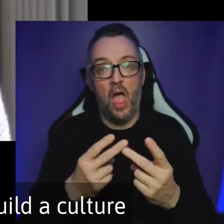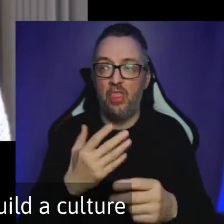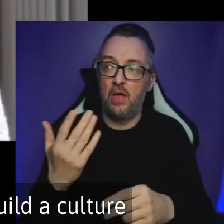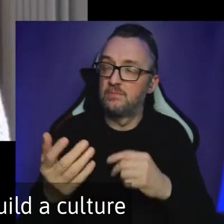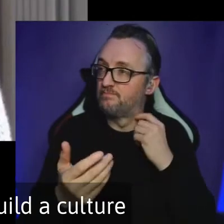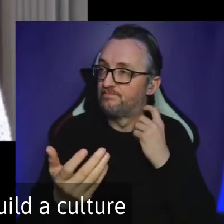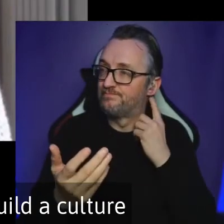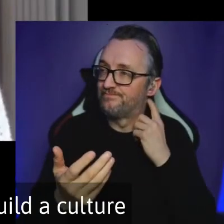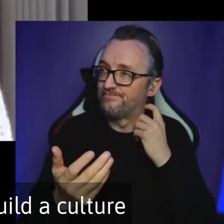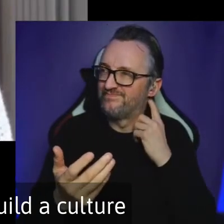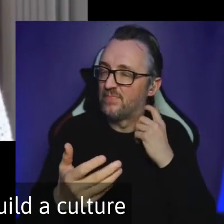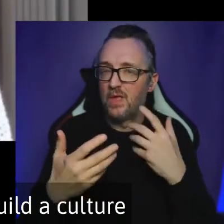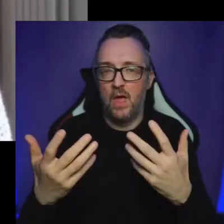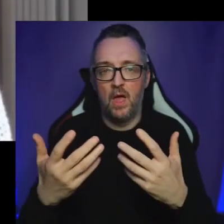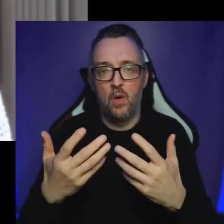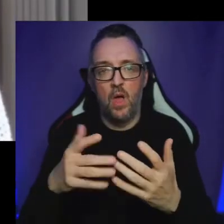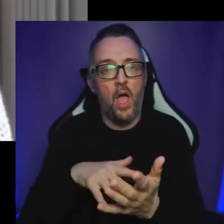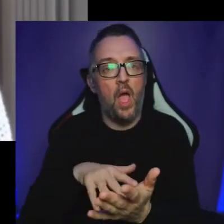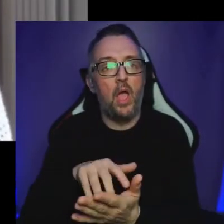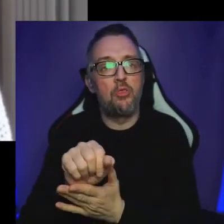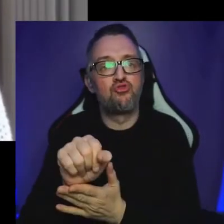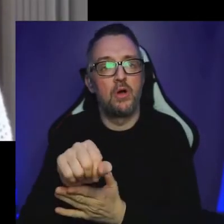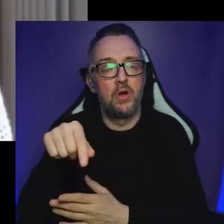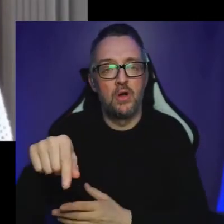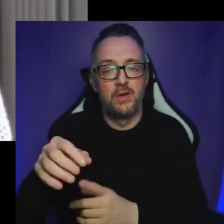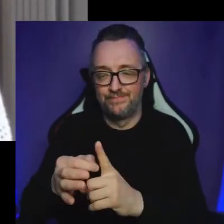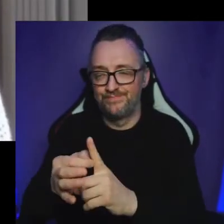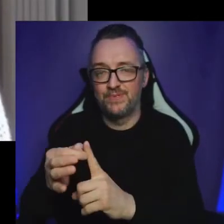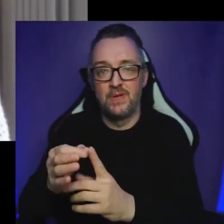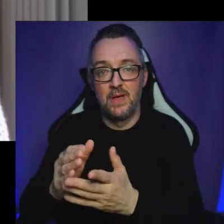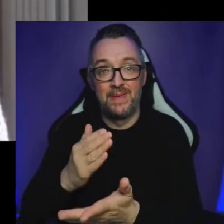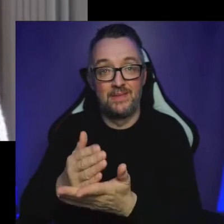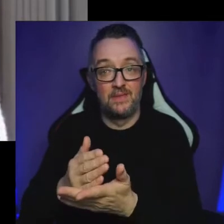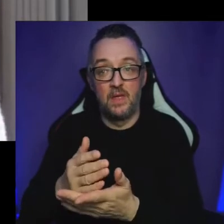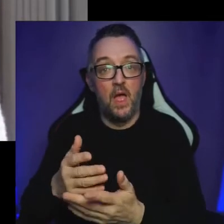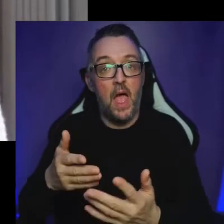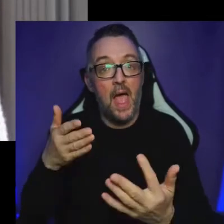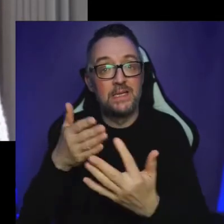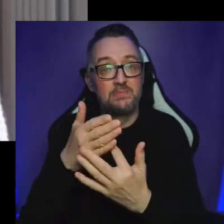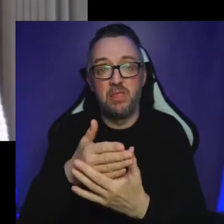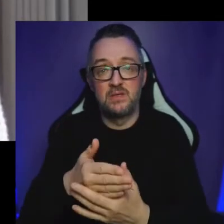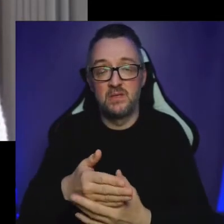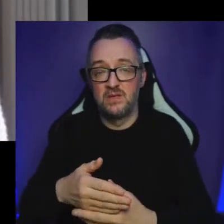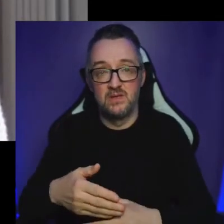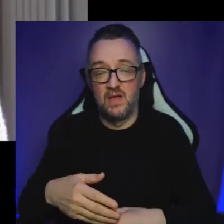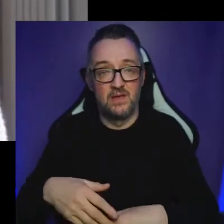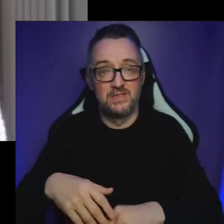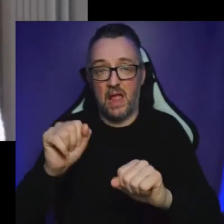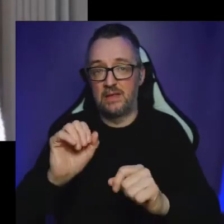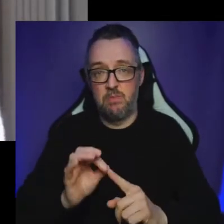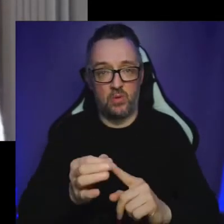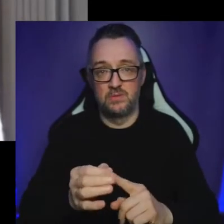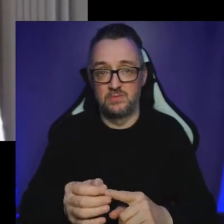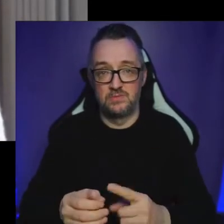this: how do we kind of build a culture that kind of makes things accessible by default? And I think there's a big challenge within that. I think